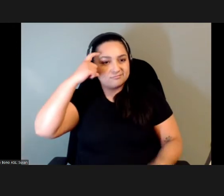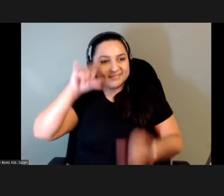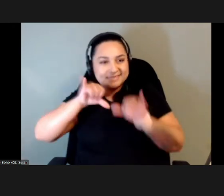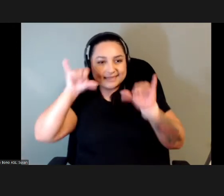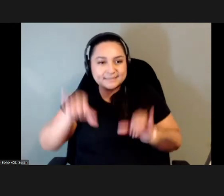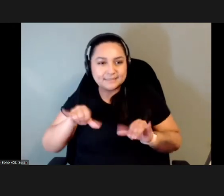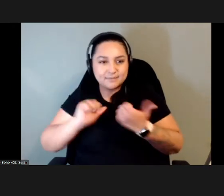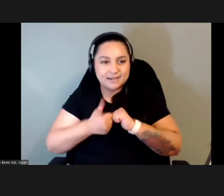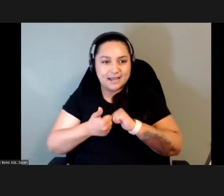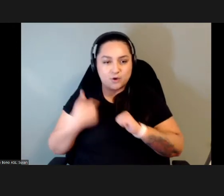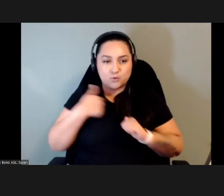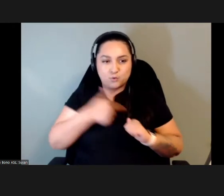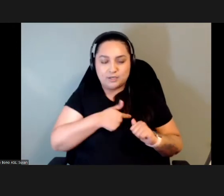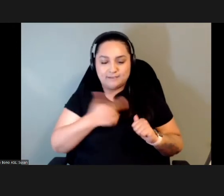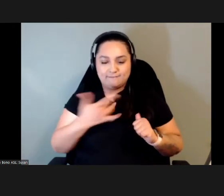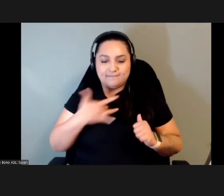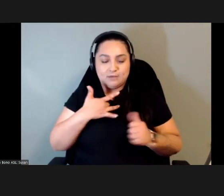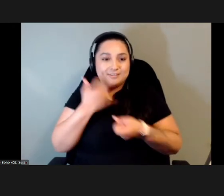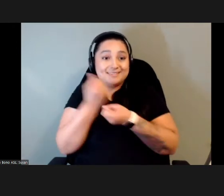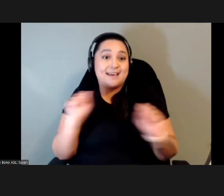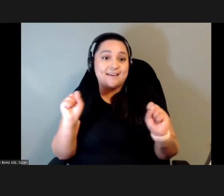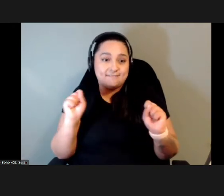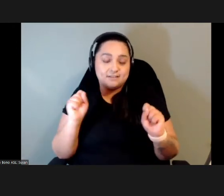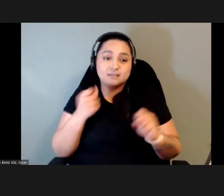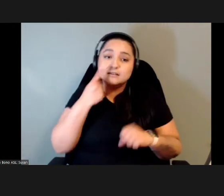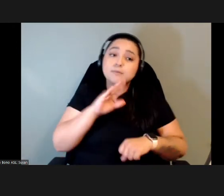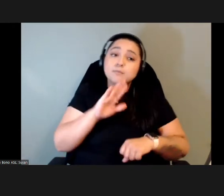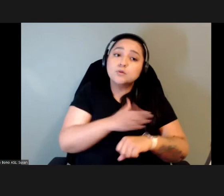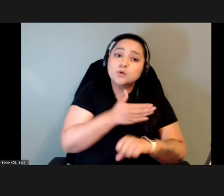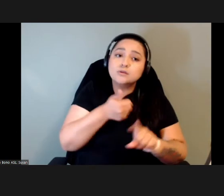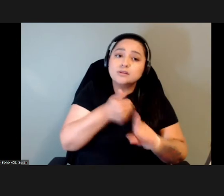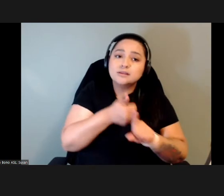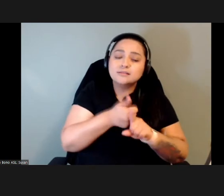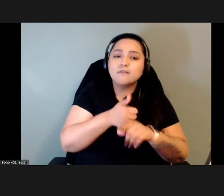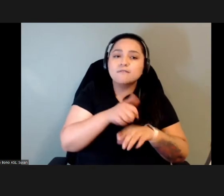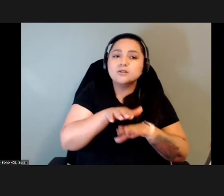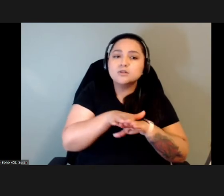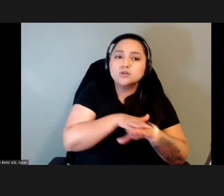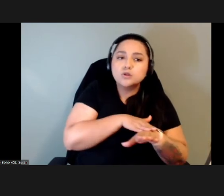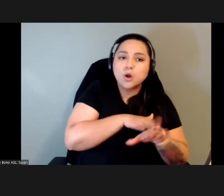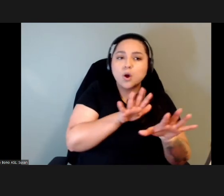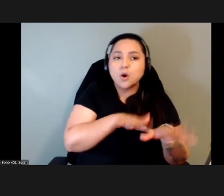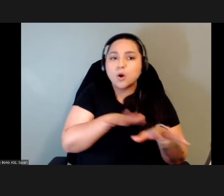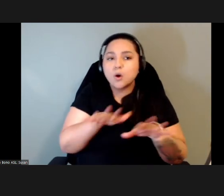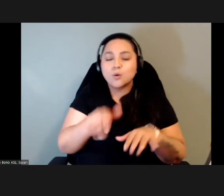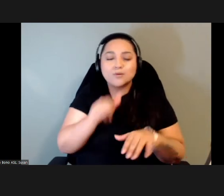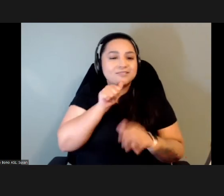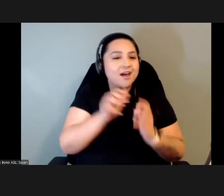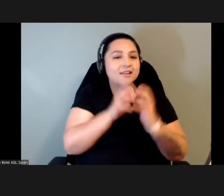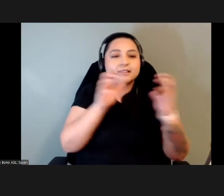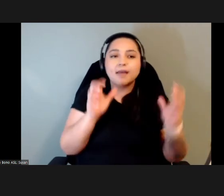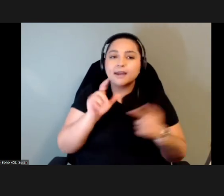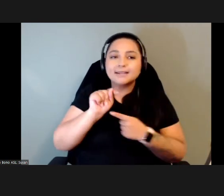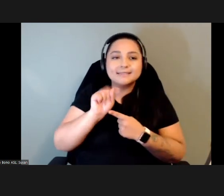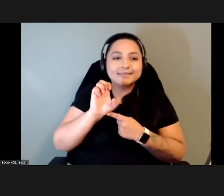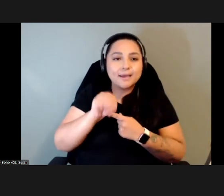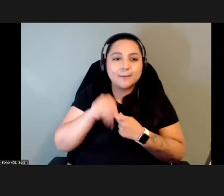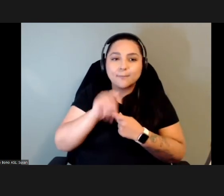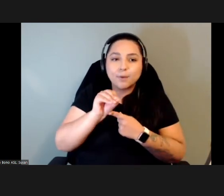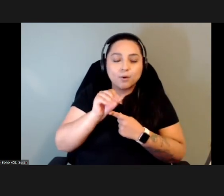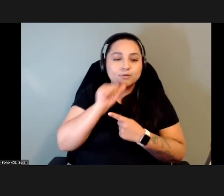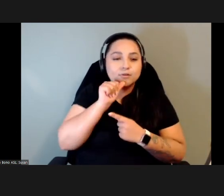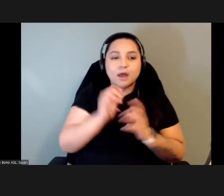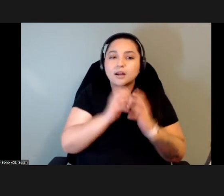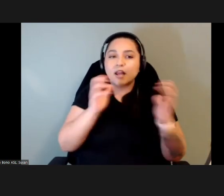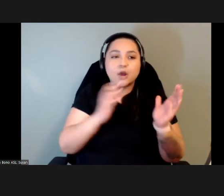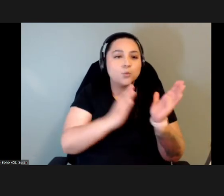slow, without much tempo or rhythm. The pitches I will play, I will demonstrate for